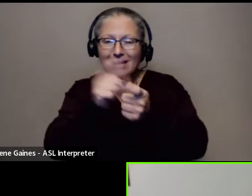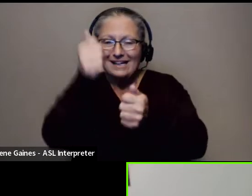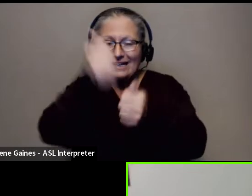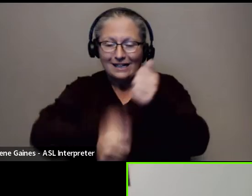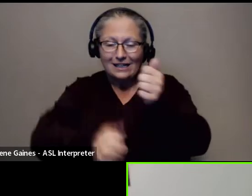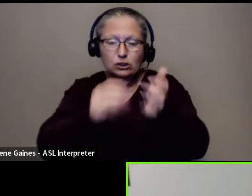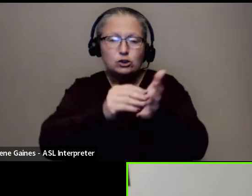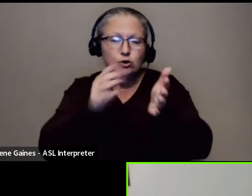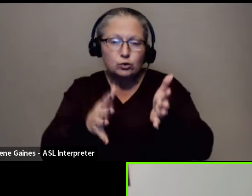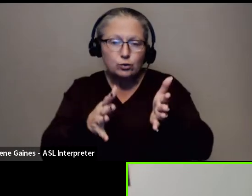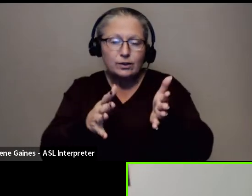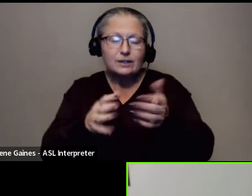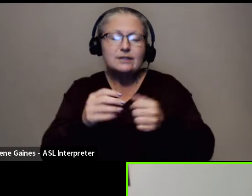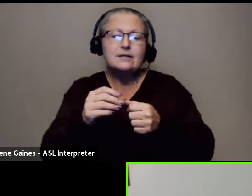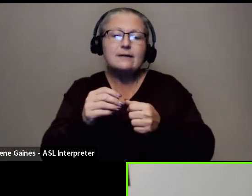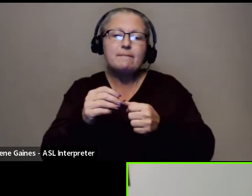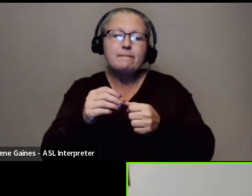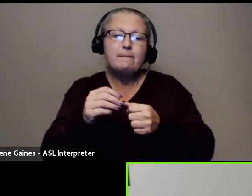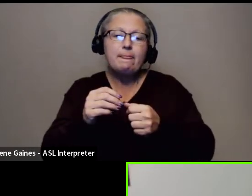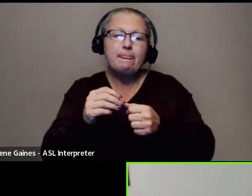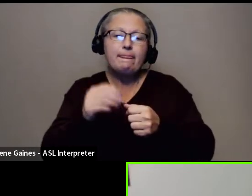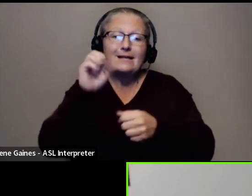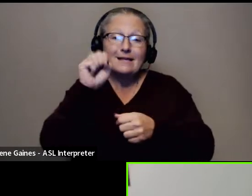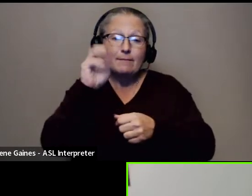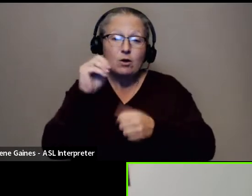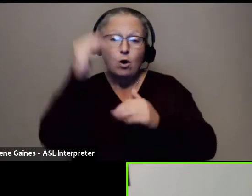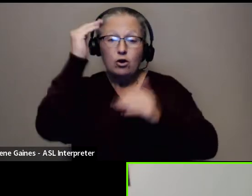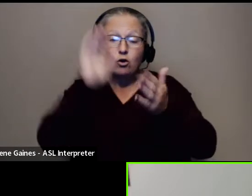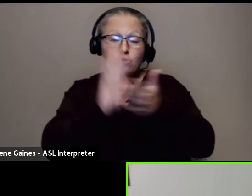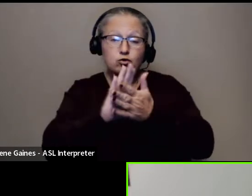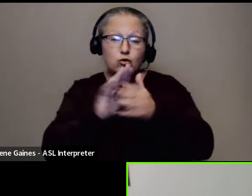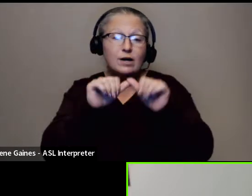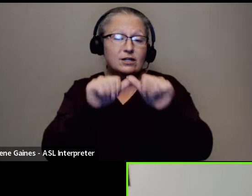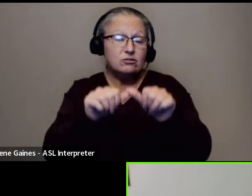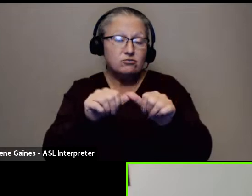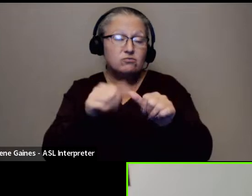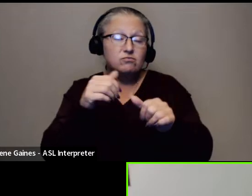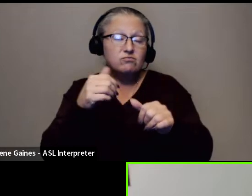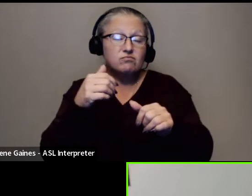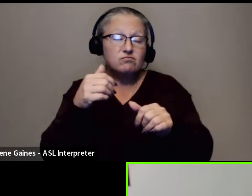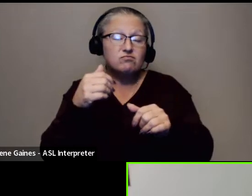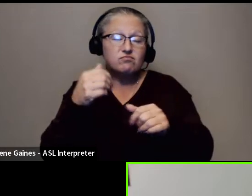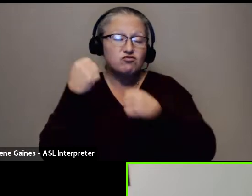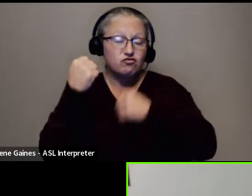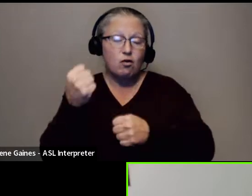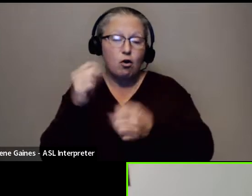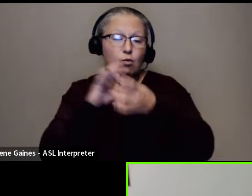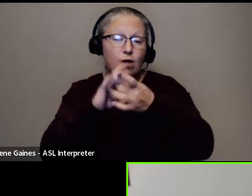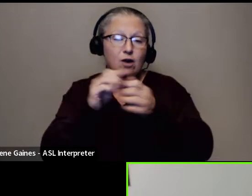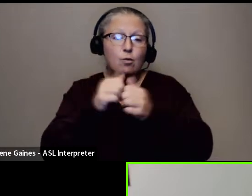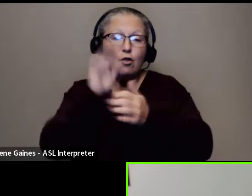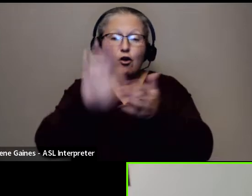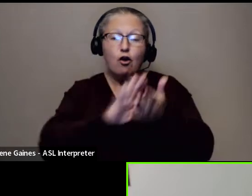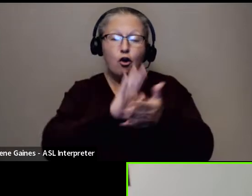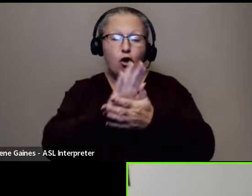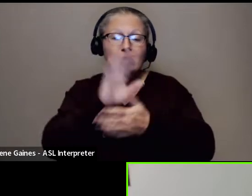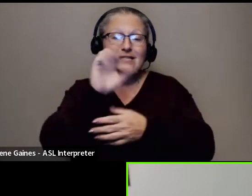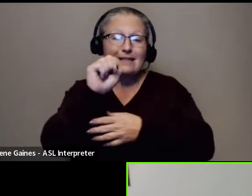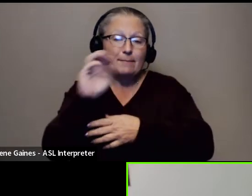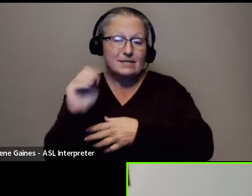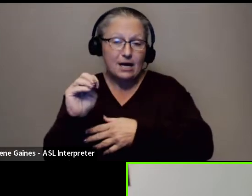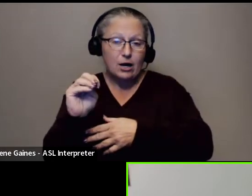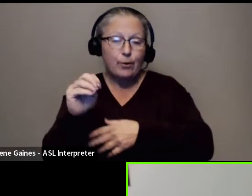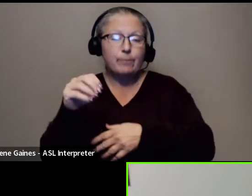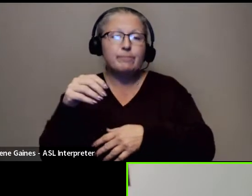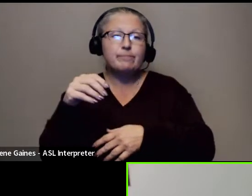student. And San Mateo Adult School continues to have very strong relationship with College of San Mateo.